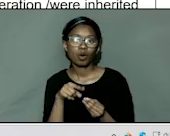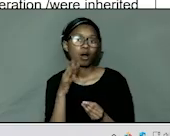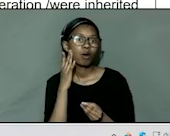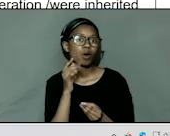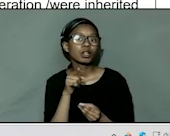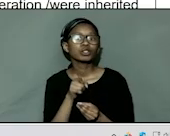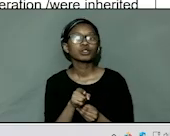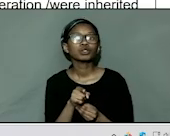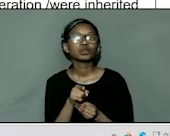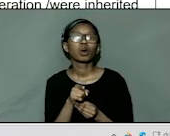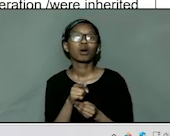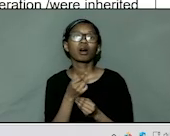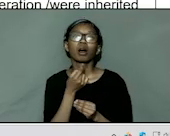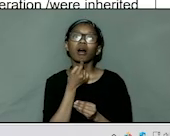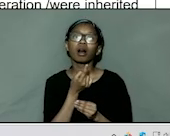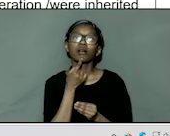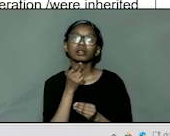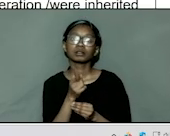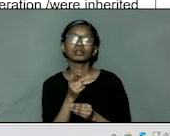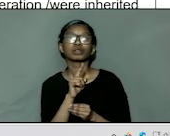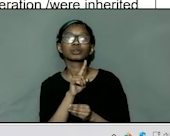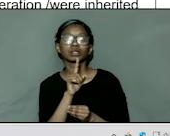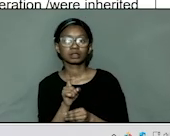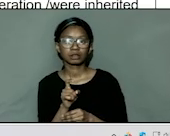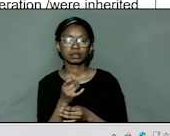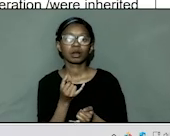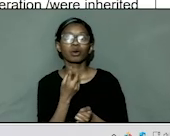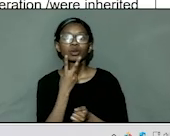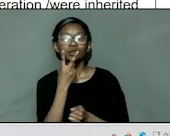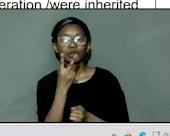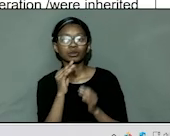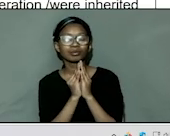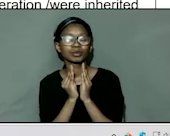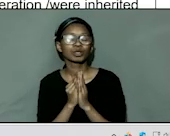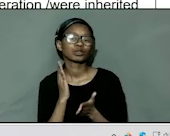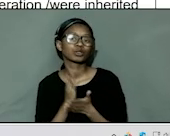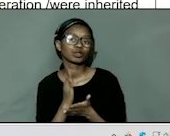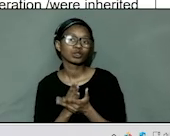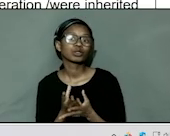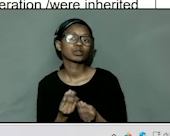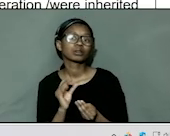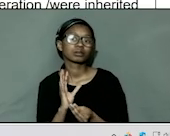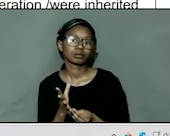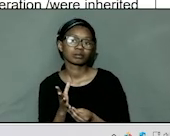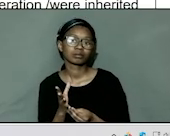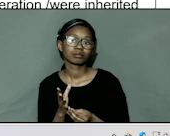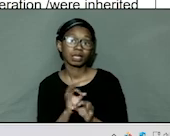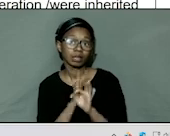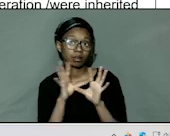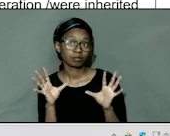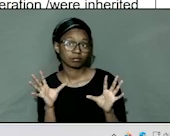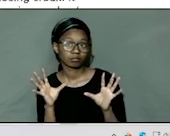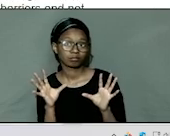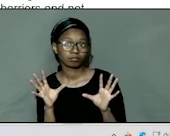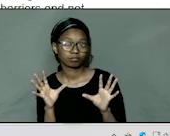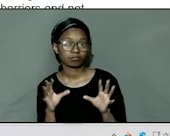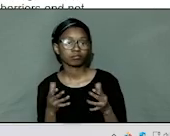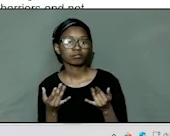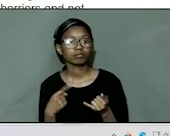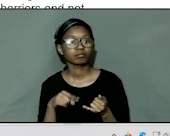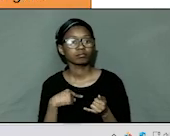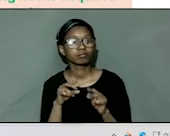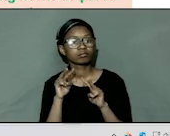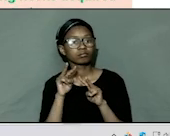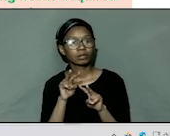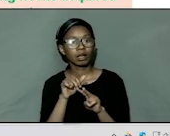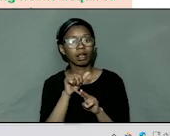question. So that 2 marks is definitely guaranteed. Is it clear, ladies and gentlemen? So let us look at